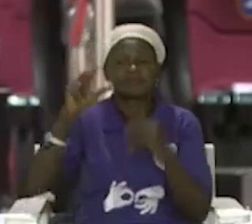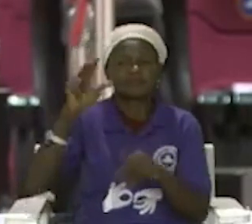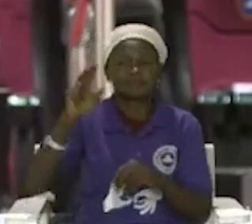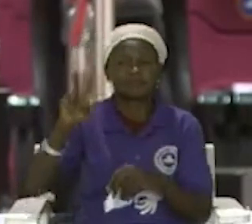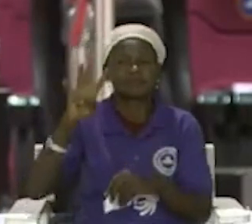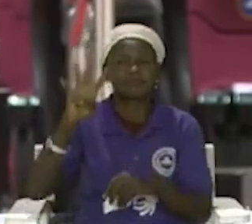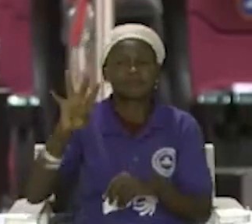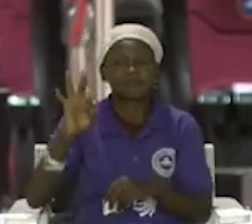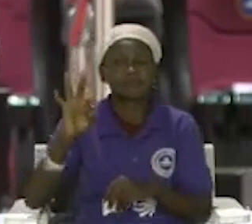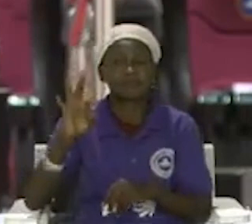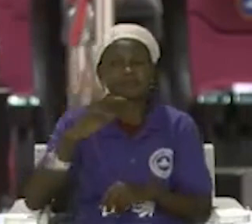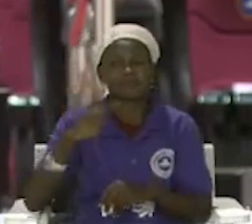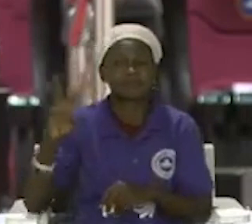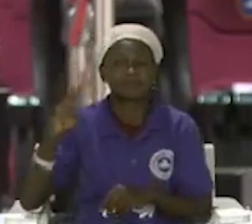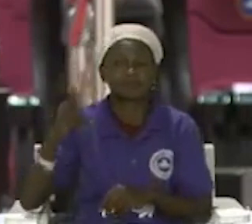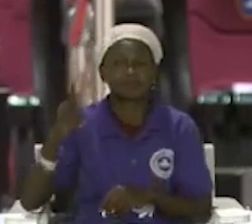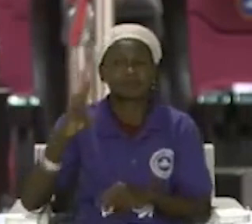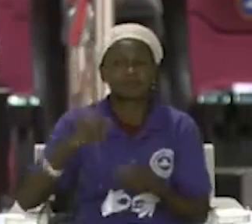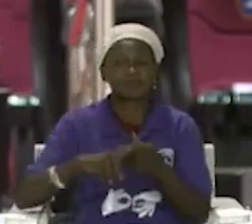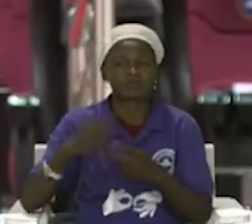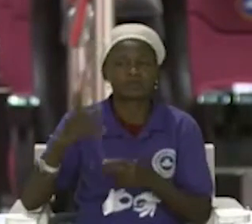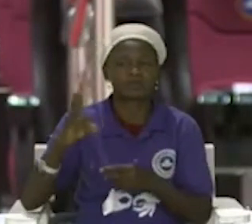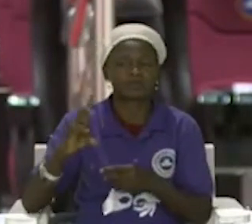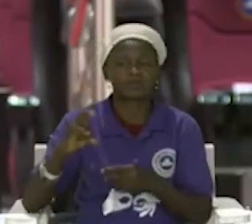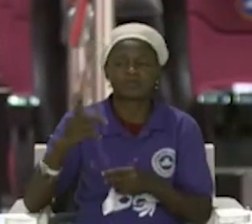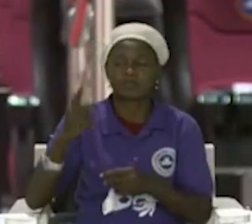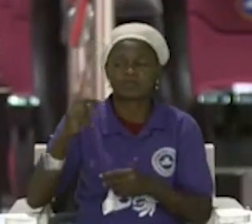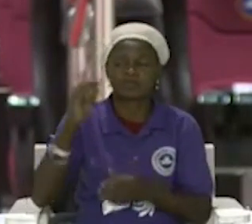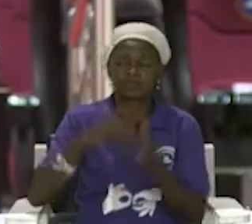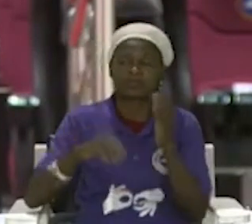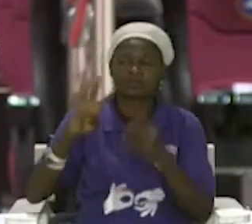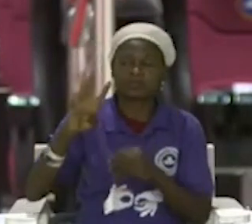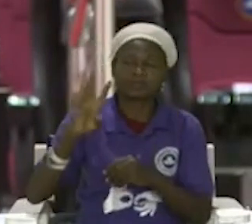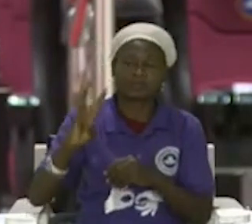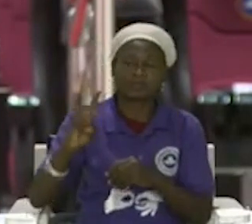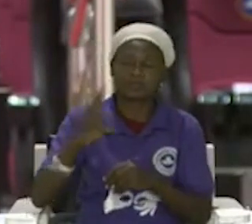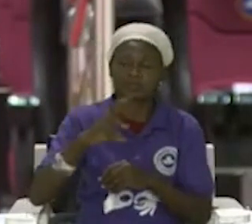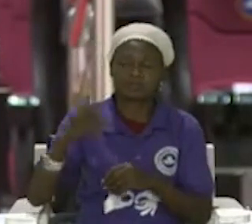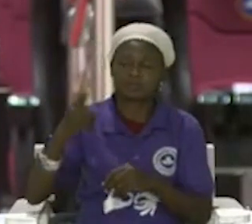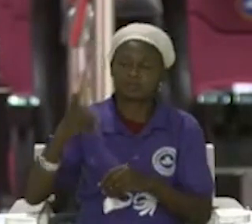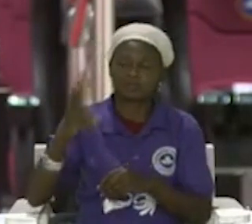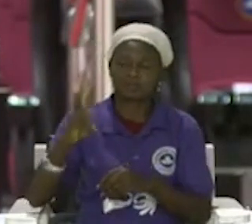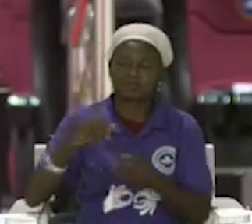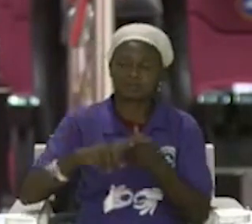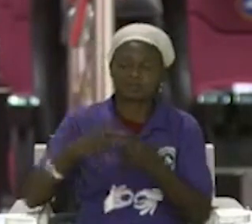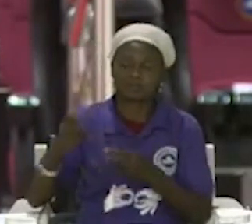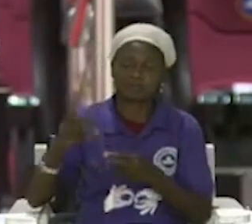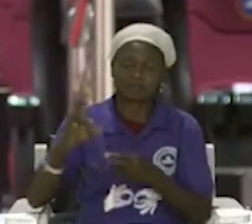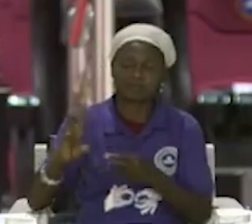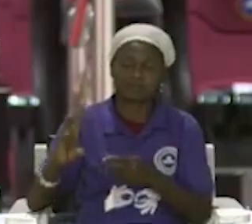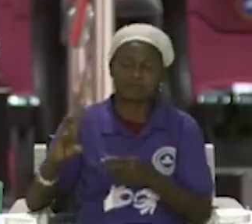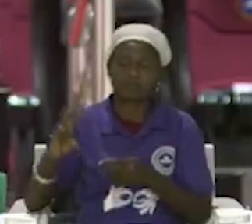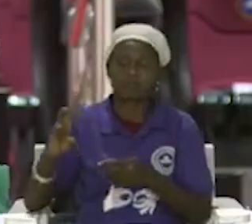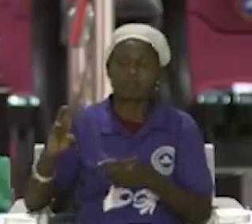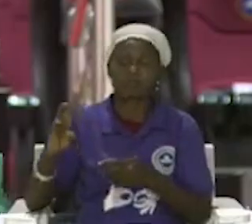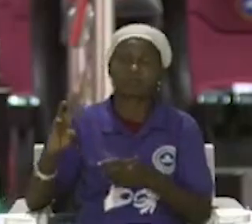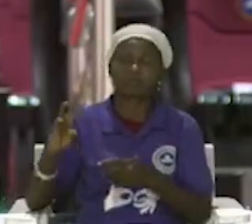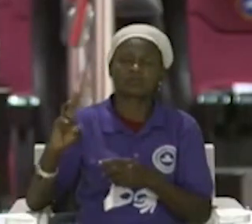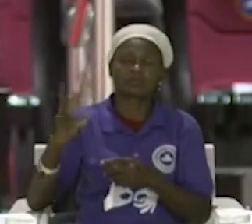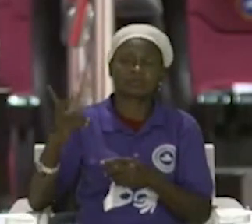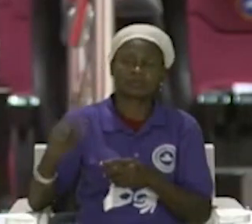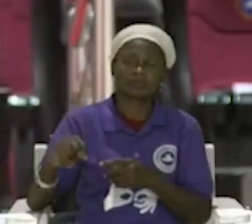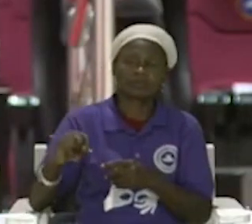verse 26 to 27, Genesis 46 from verse 26 to 27, that the